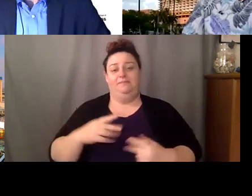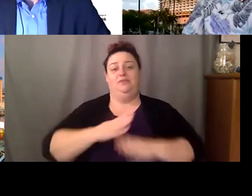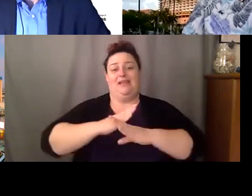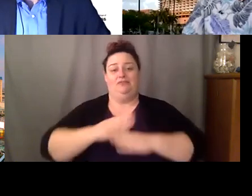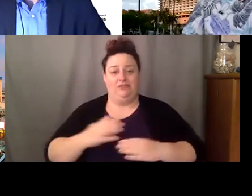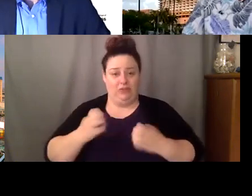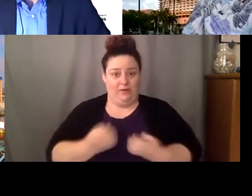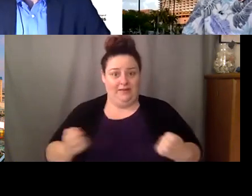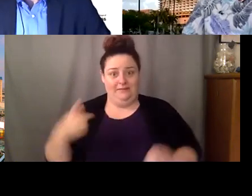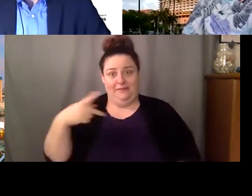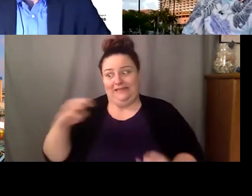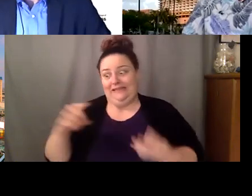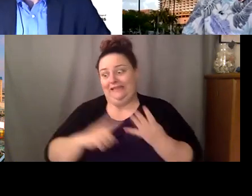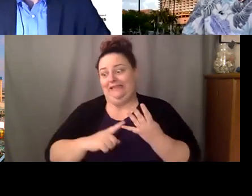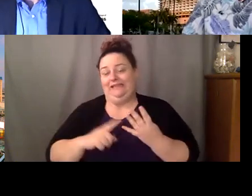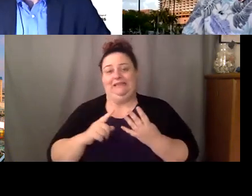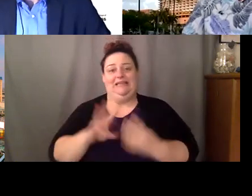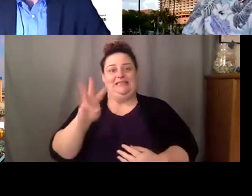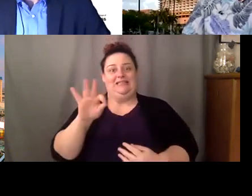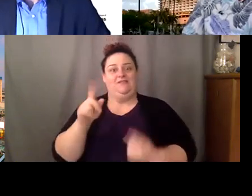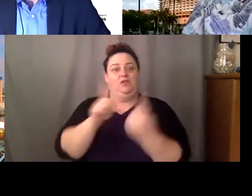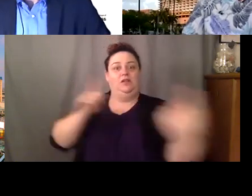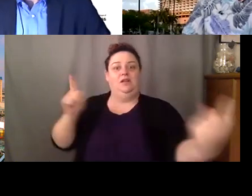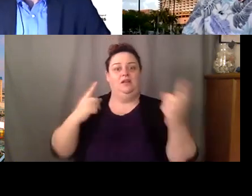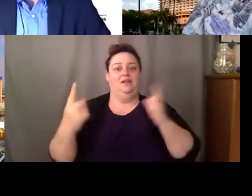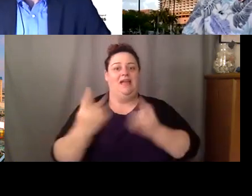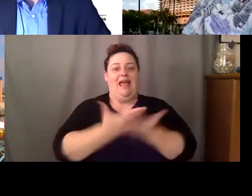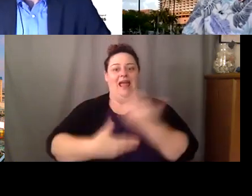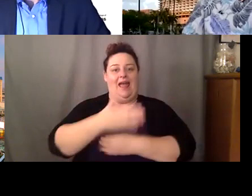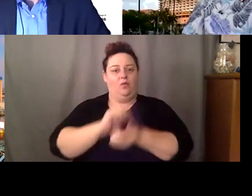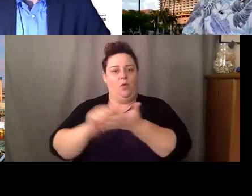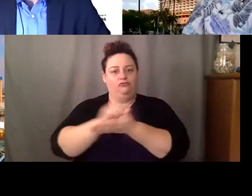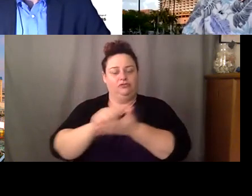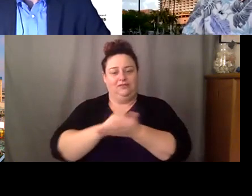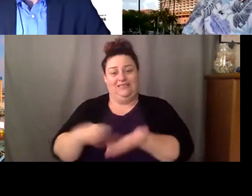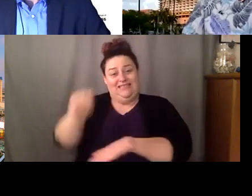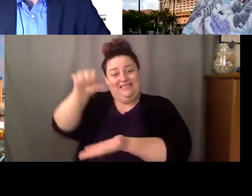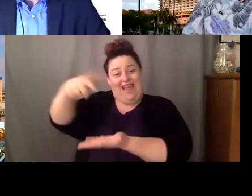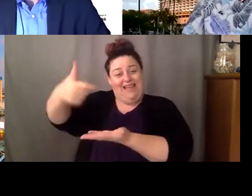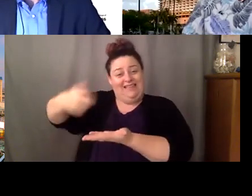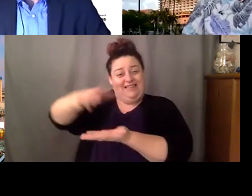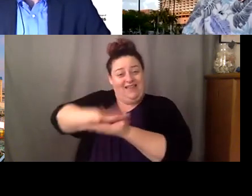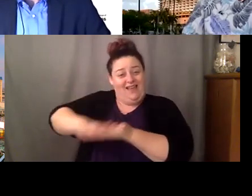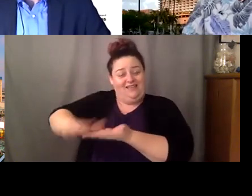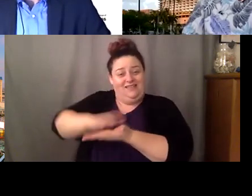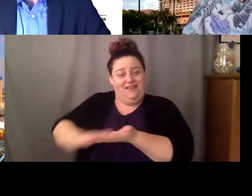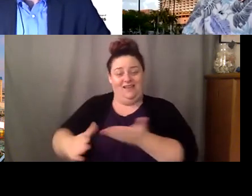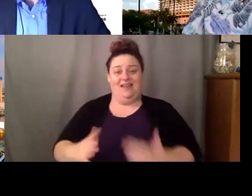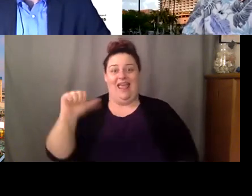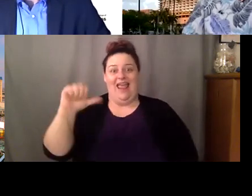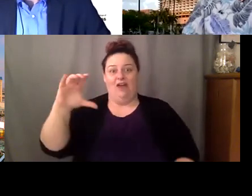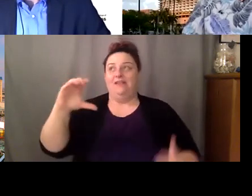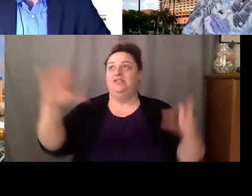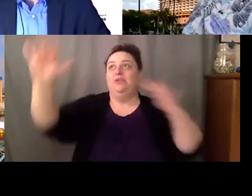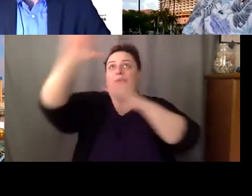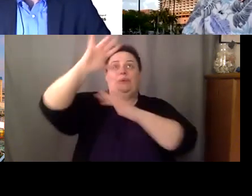distancing, hand washing and enhanced sanitation. The heating, the ventilation, the air conditioning, and not only that, but air control